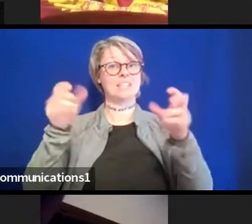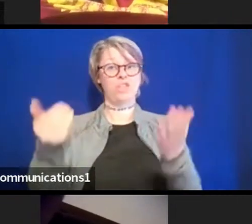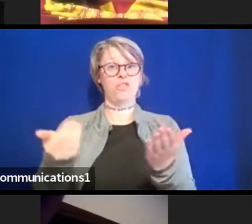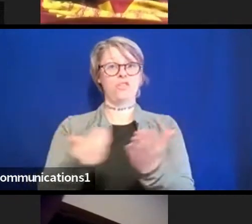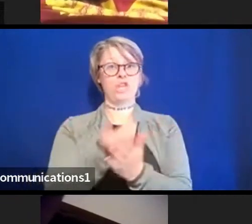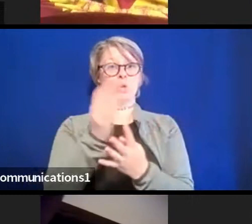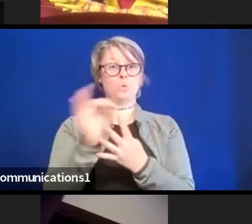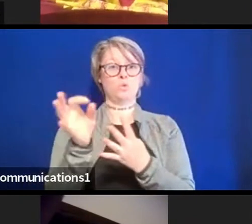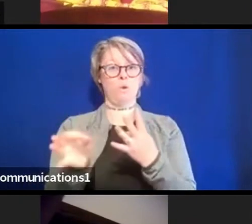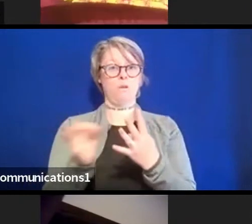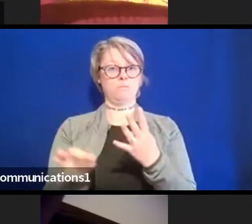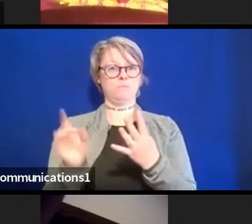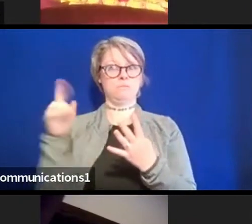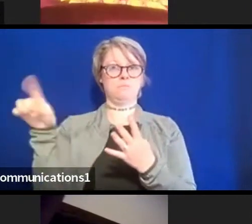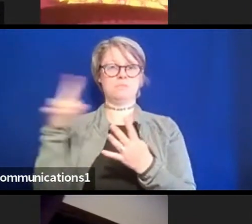more choice.